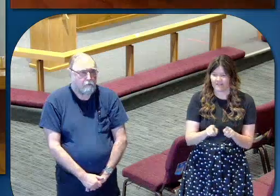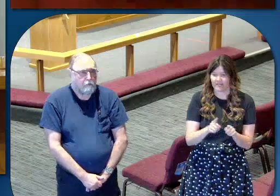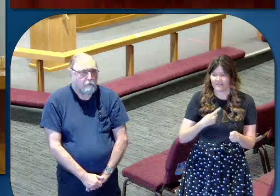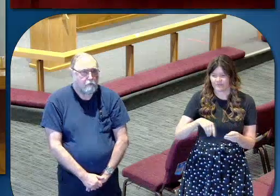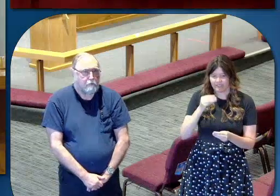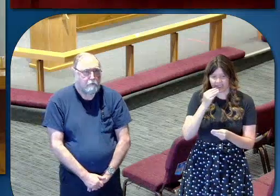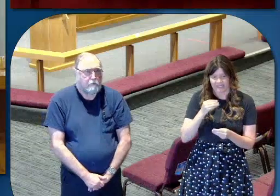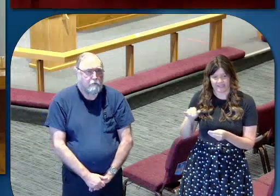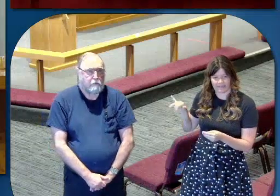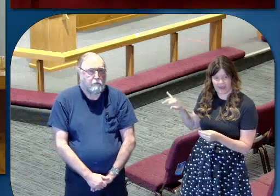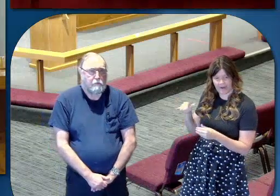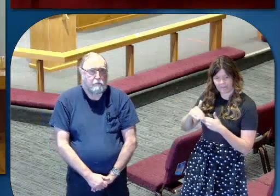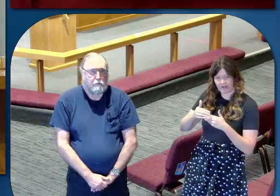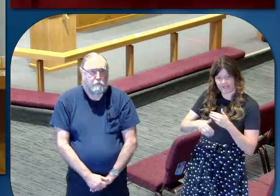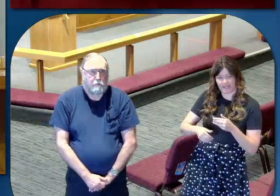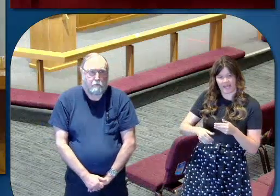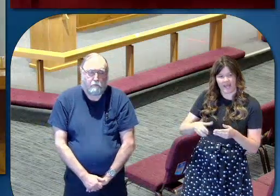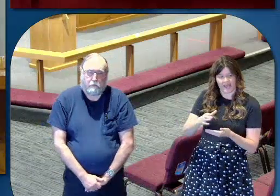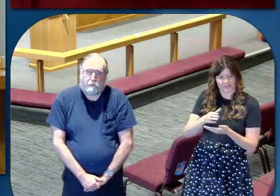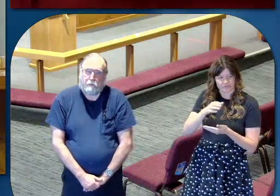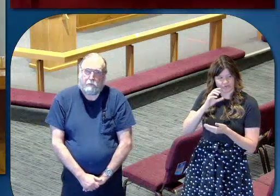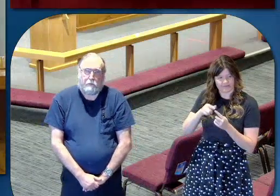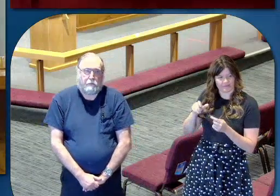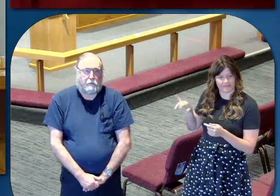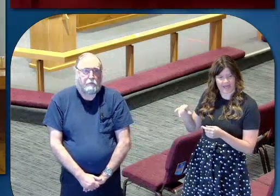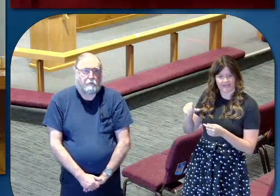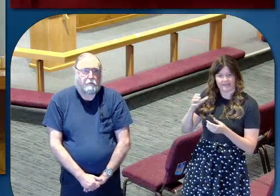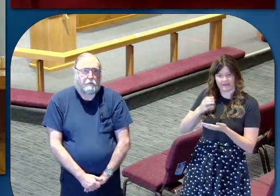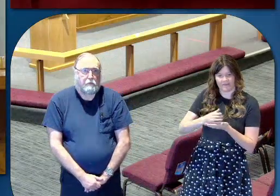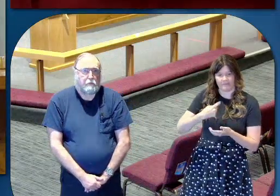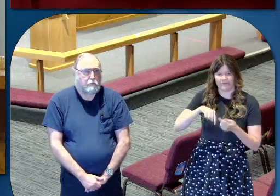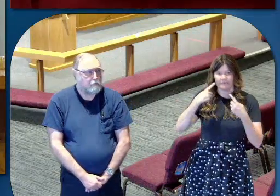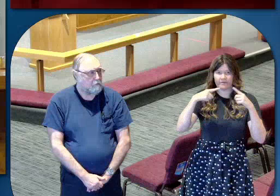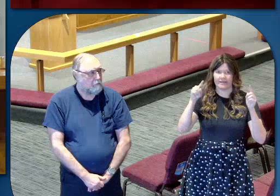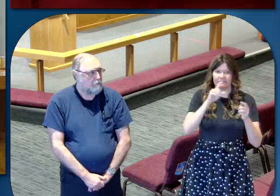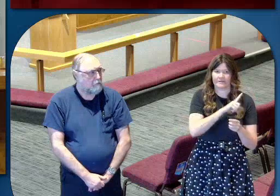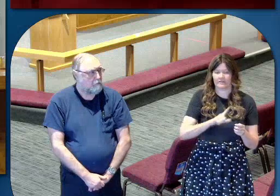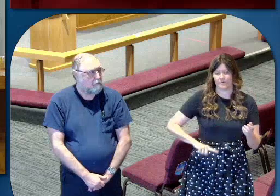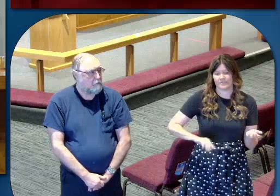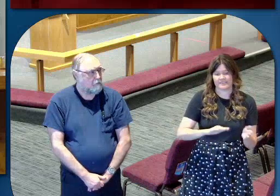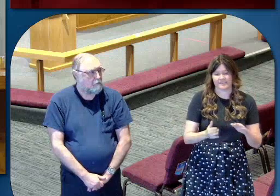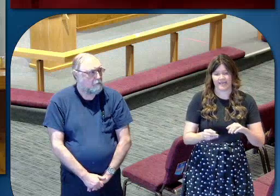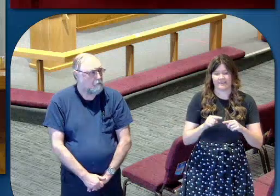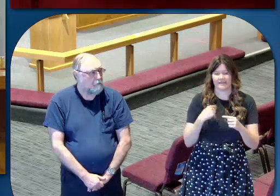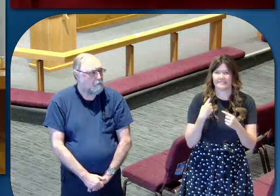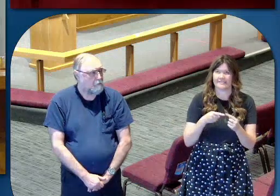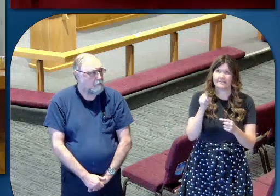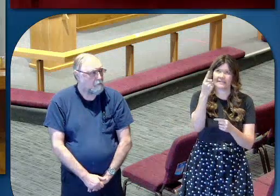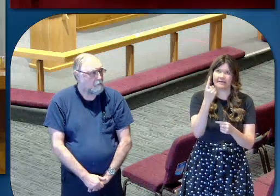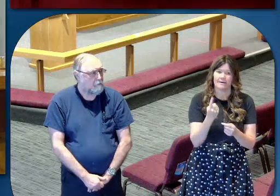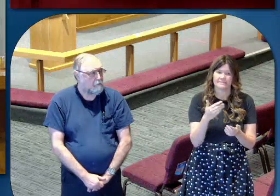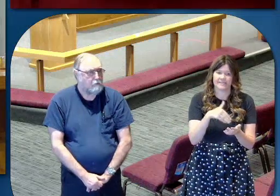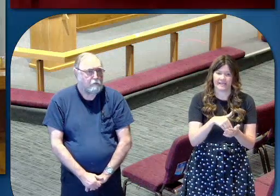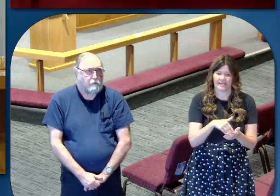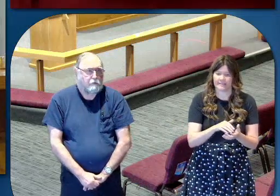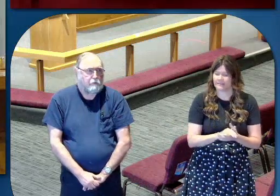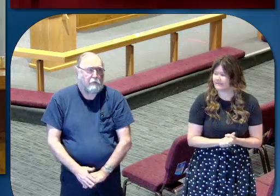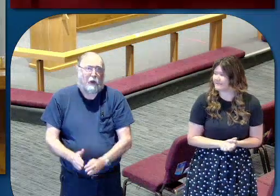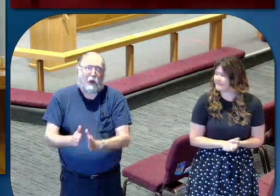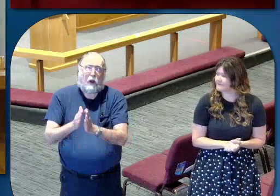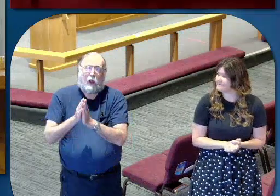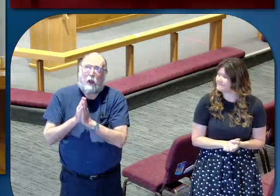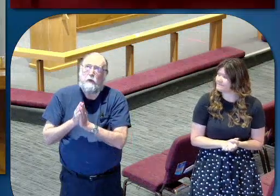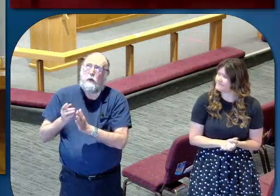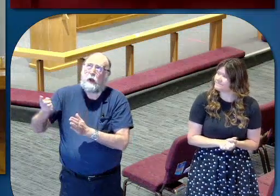this cup, we proclaim the Lord's death until he comes. Amen. Come on, Lord Jesus. O Lord